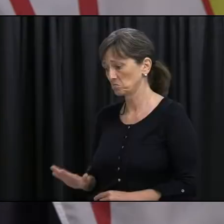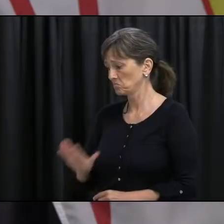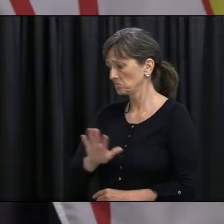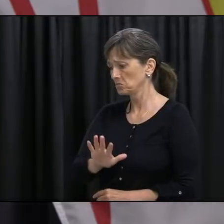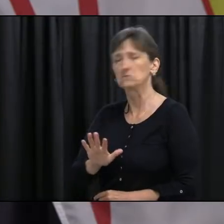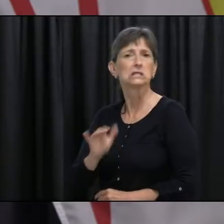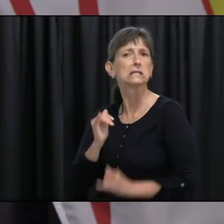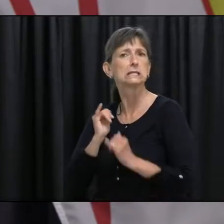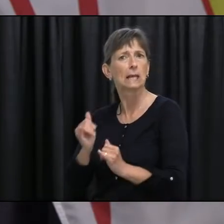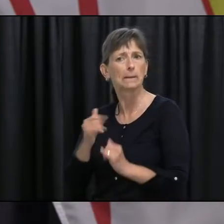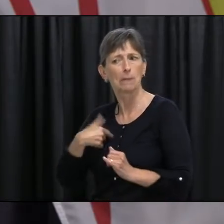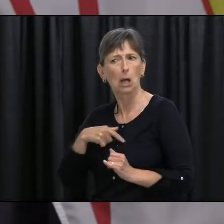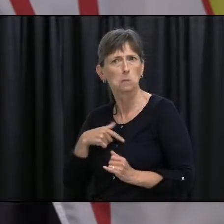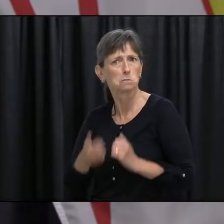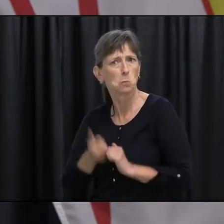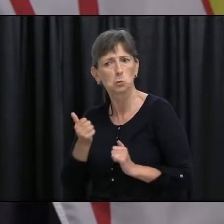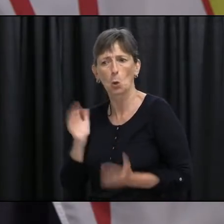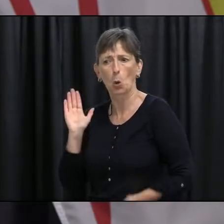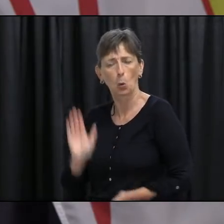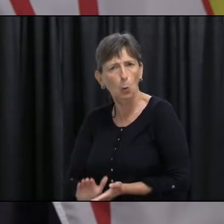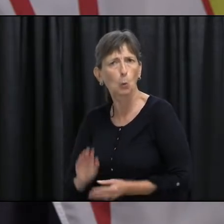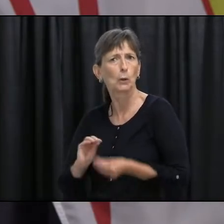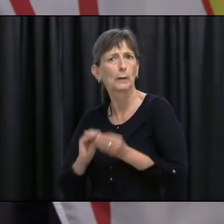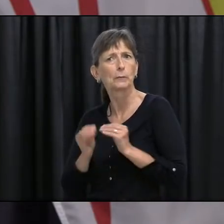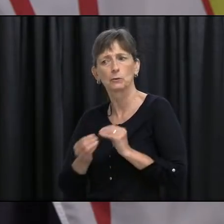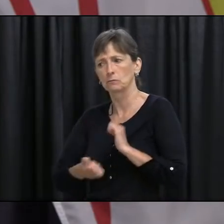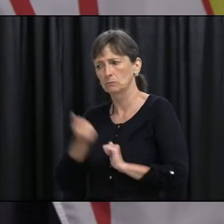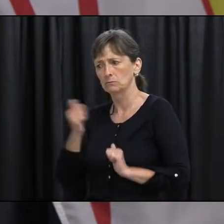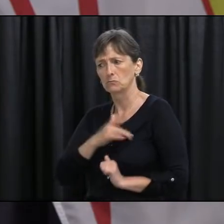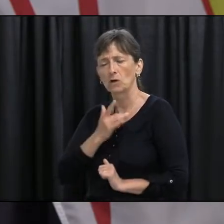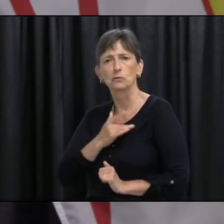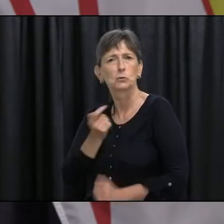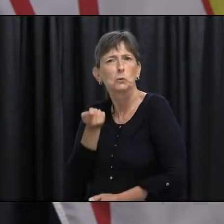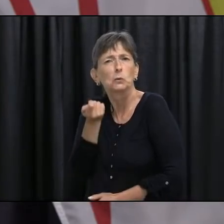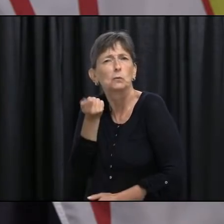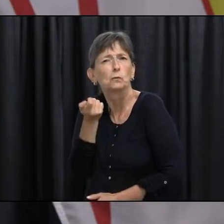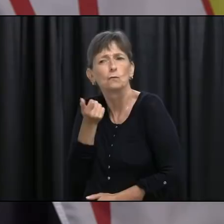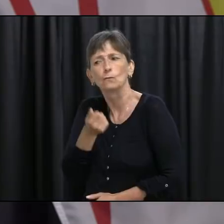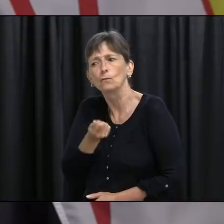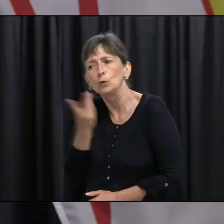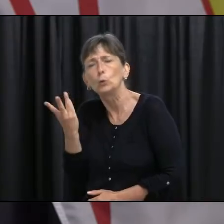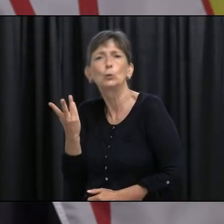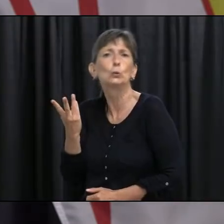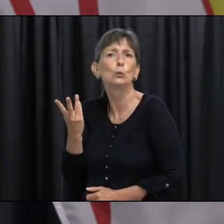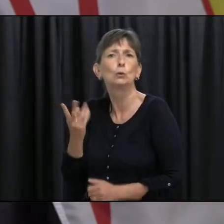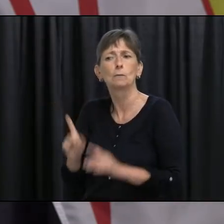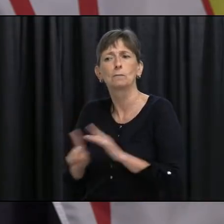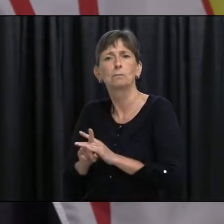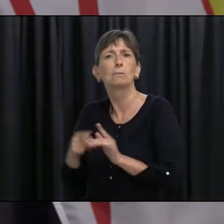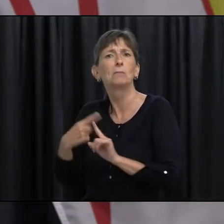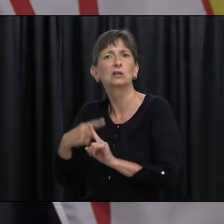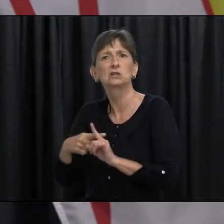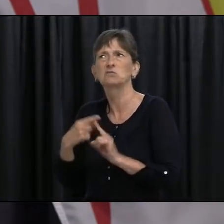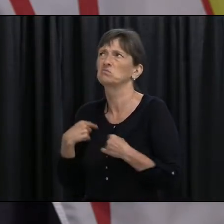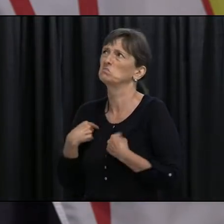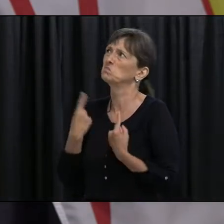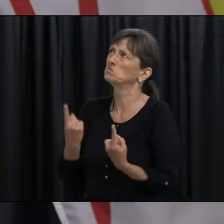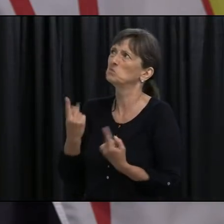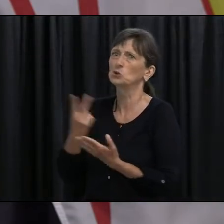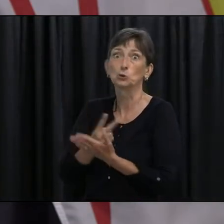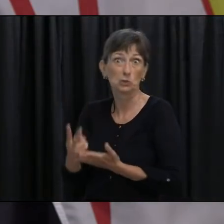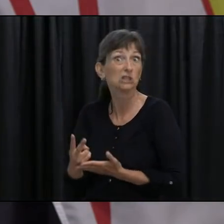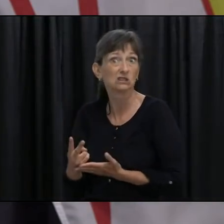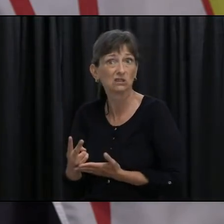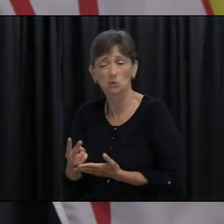ours. Most provinces have had very few, if any, cases over the past couple of weeks,